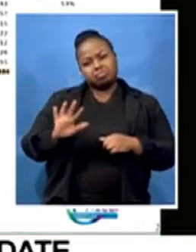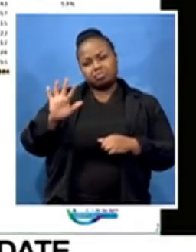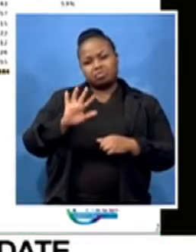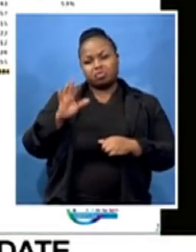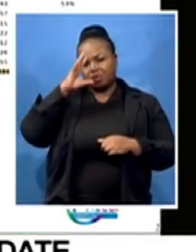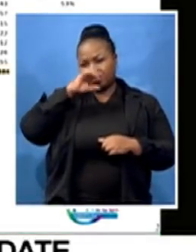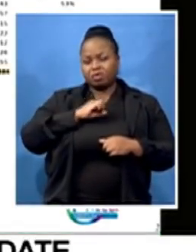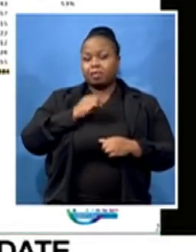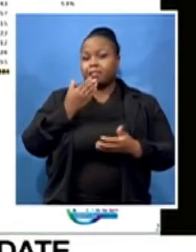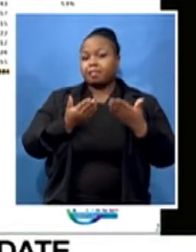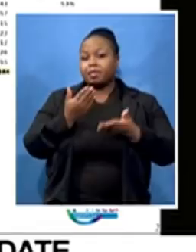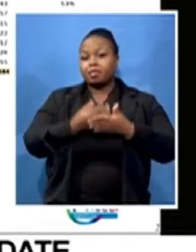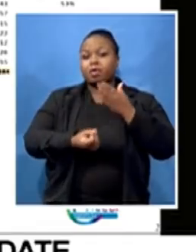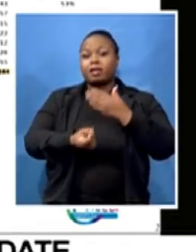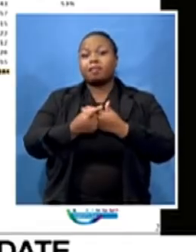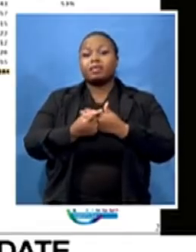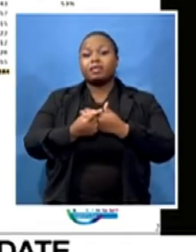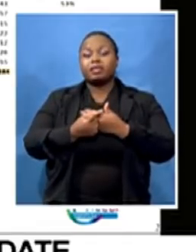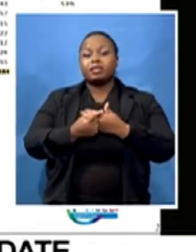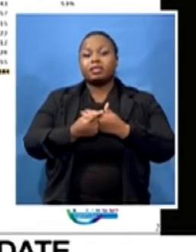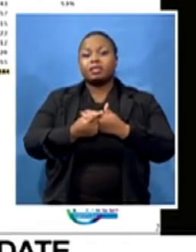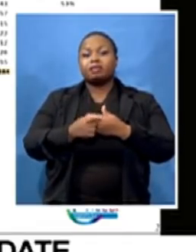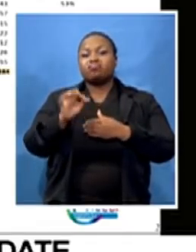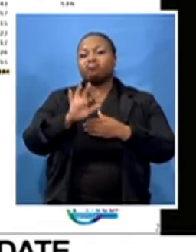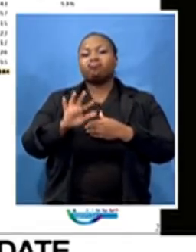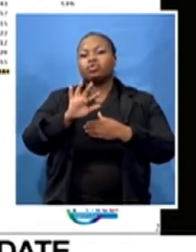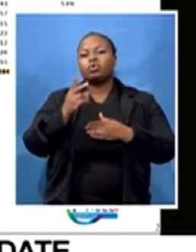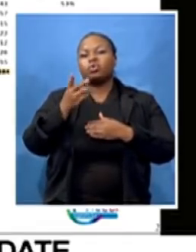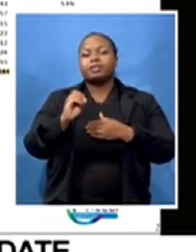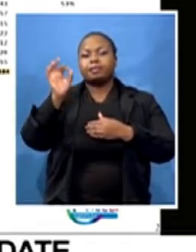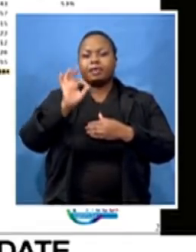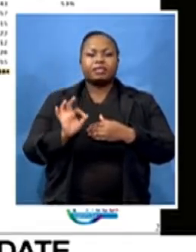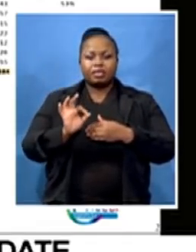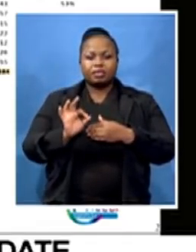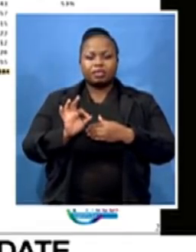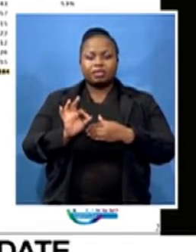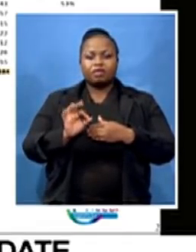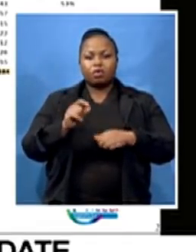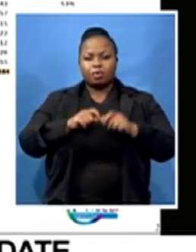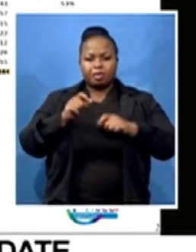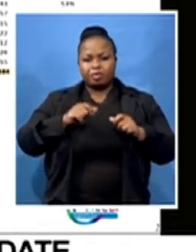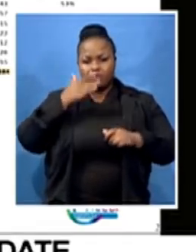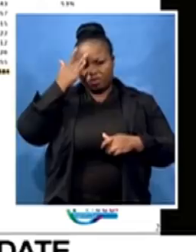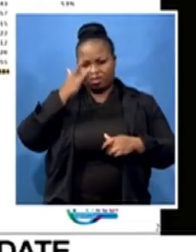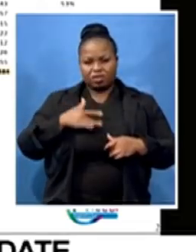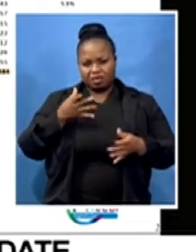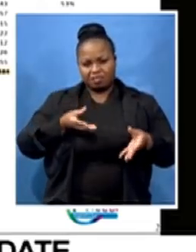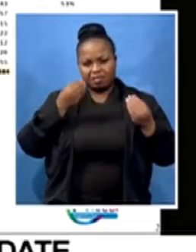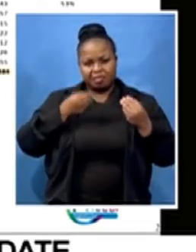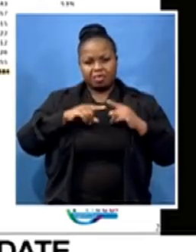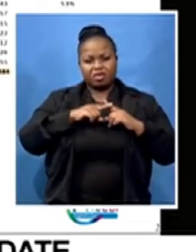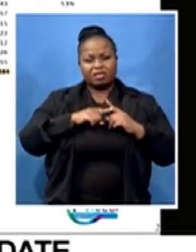just around 20% of the patients, because most of them will be asymptomatic or